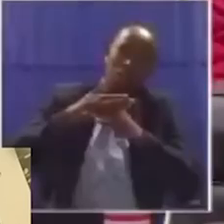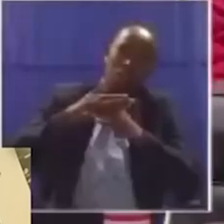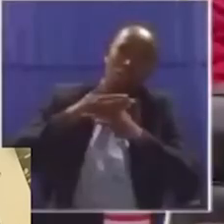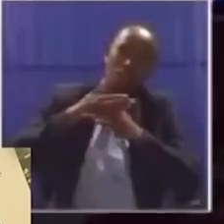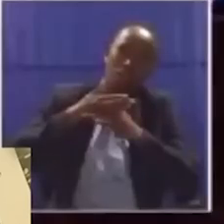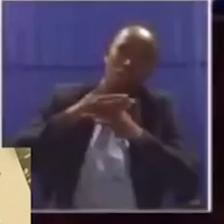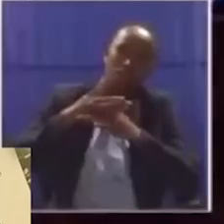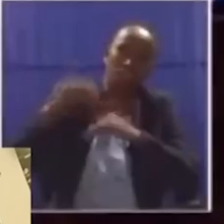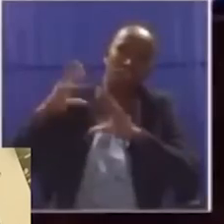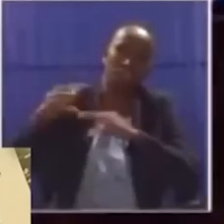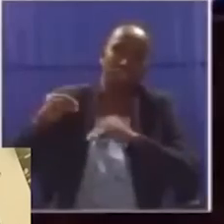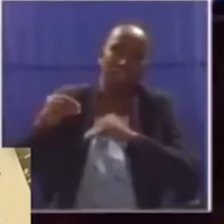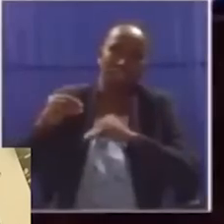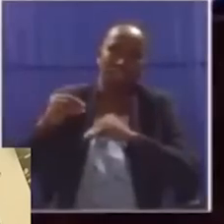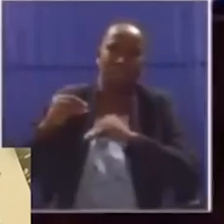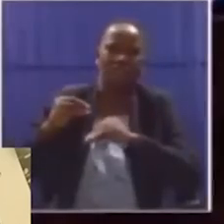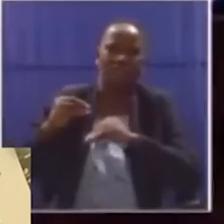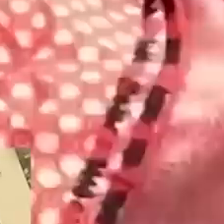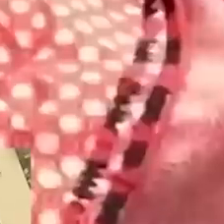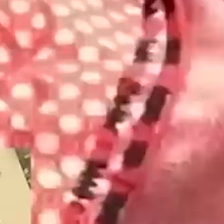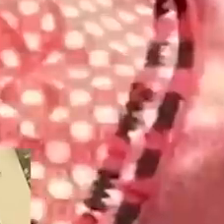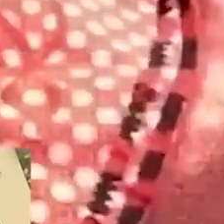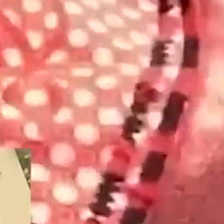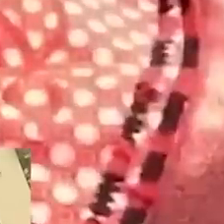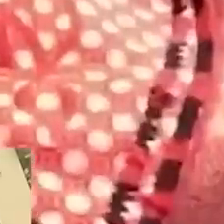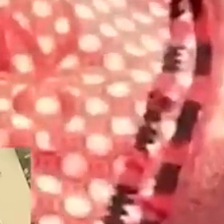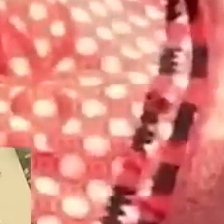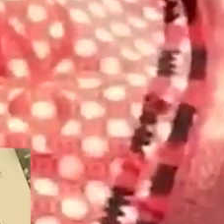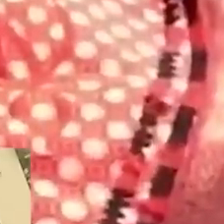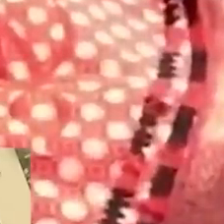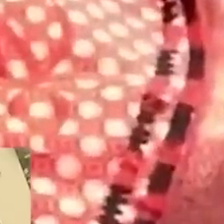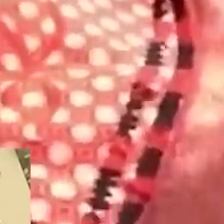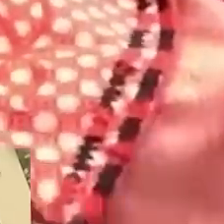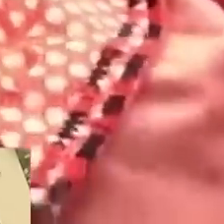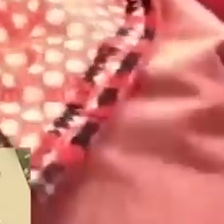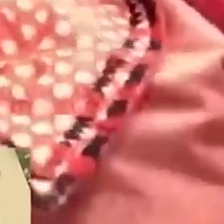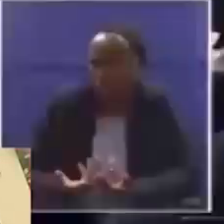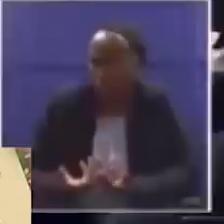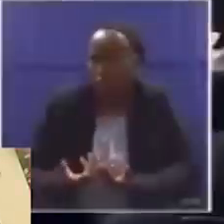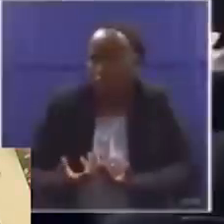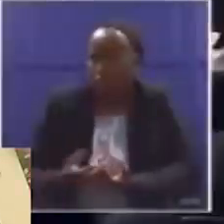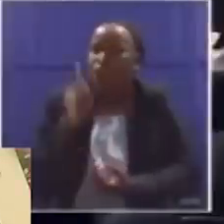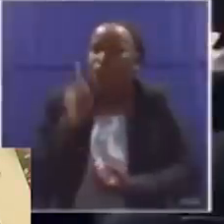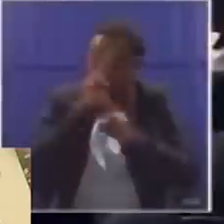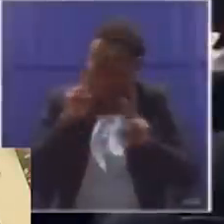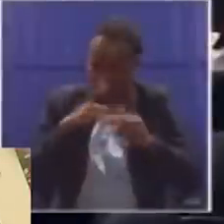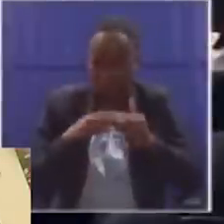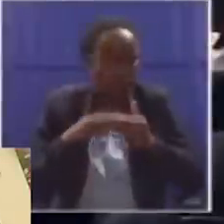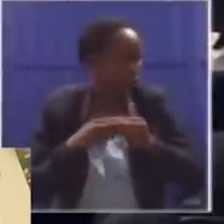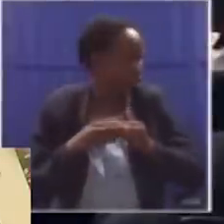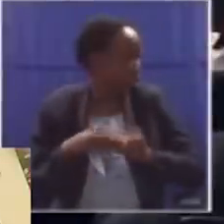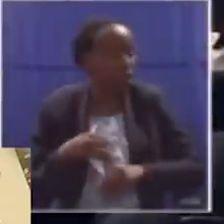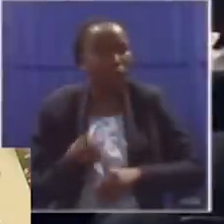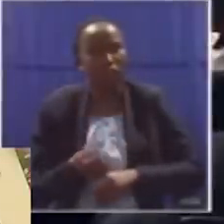is... There's nothing wrong with word focal. You know what is your problem, Honorable Mem? You stand up,